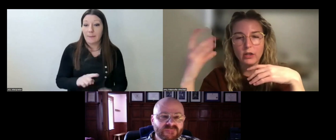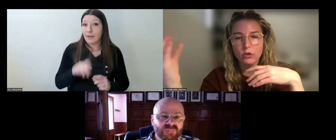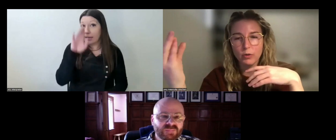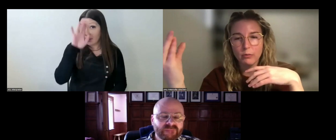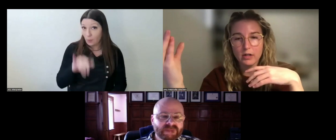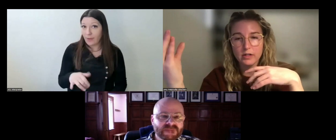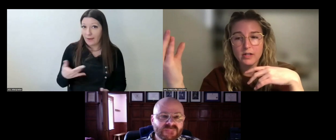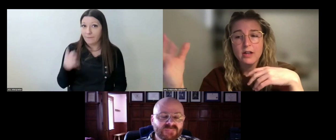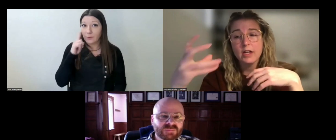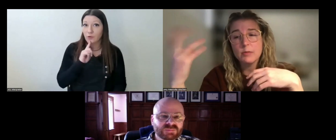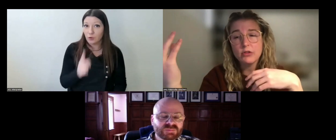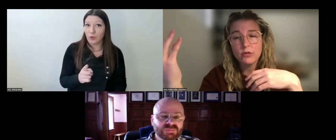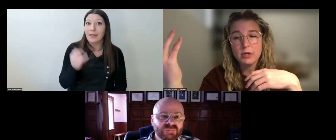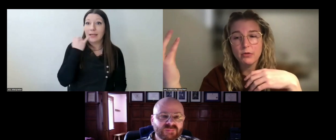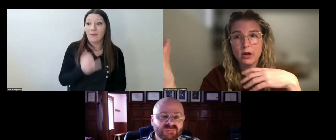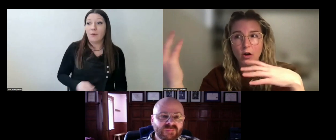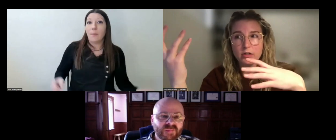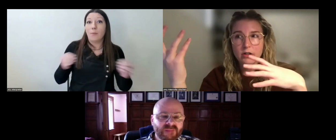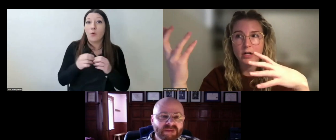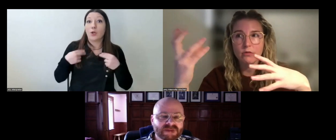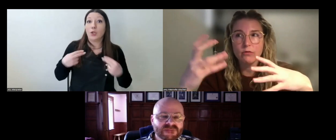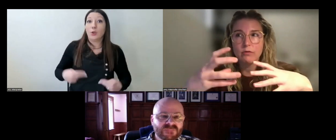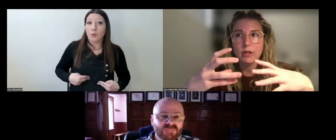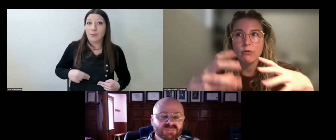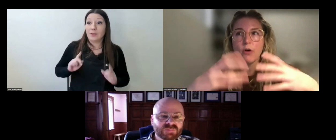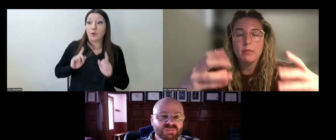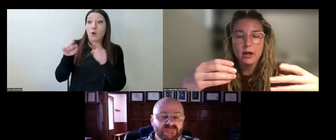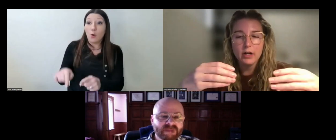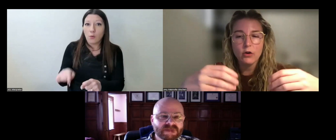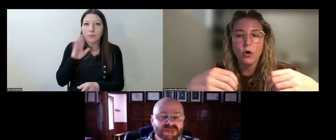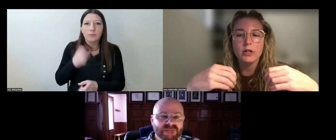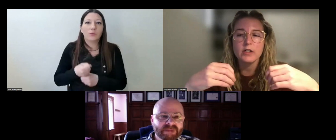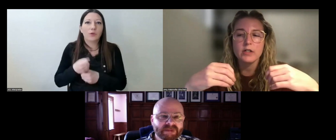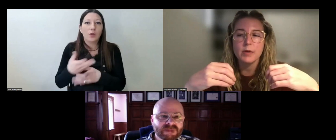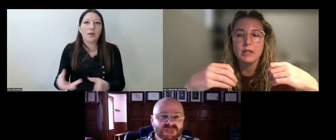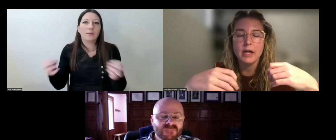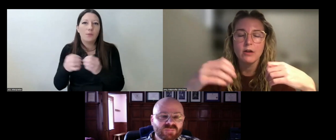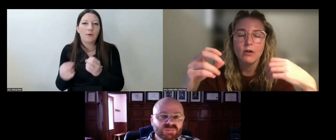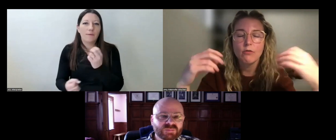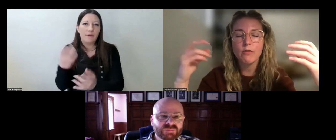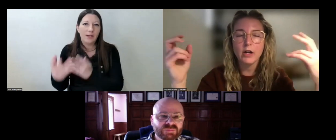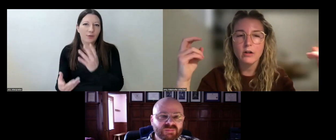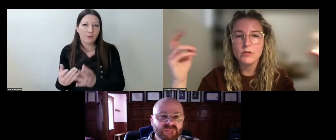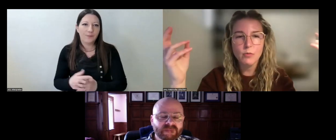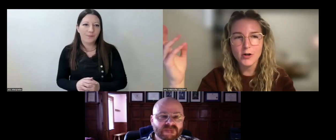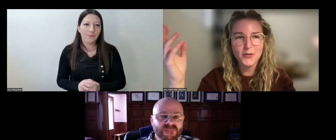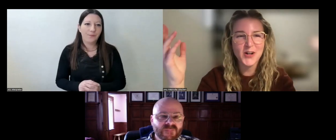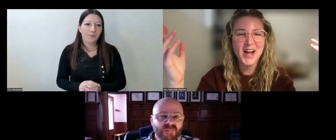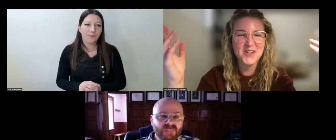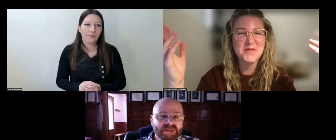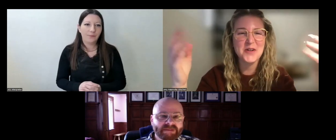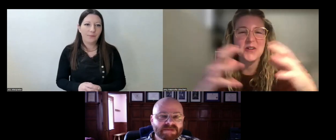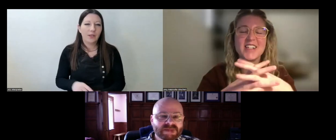more like human presence, and especially from people that aren't kind of like from the area or aren't as maybe like fire smart,